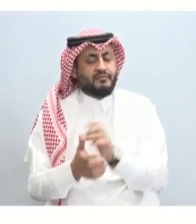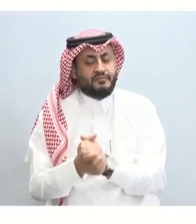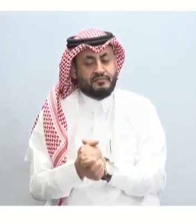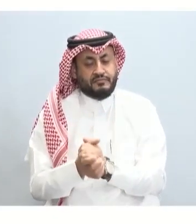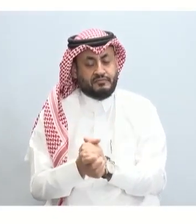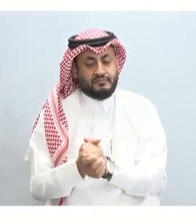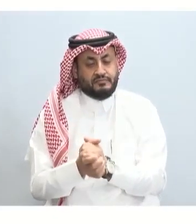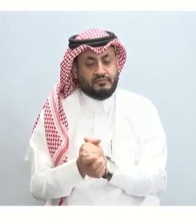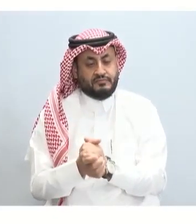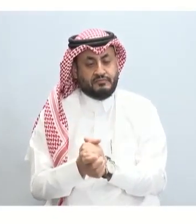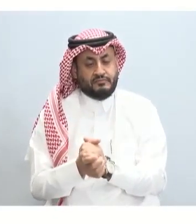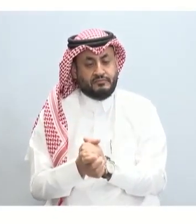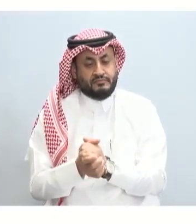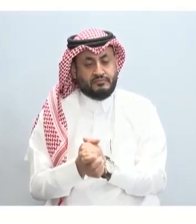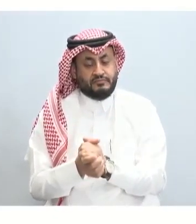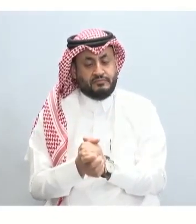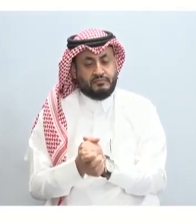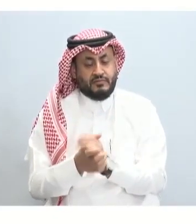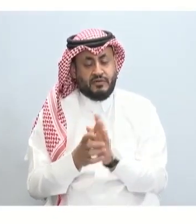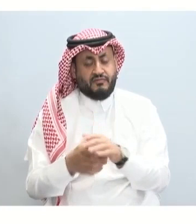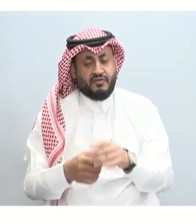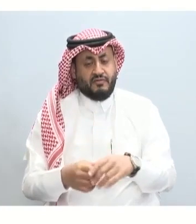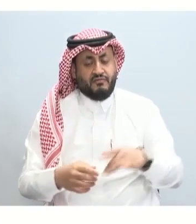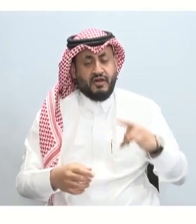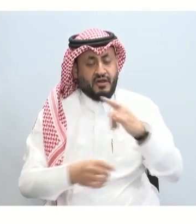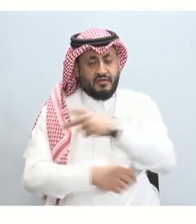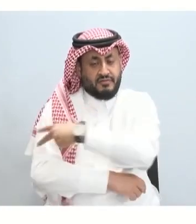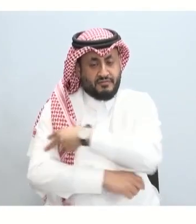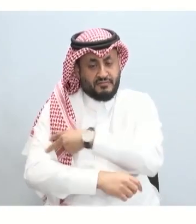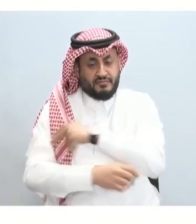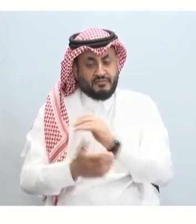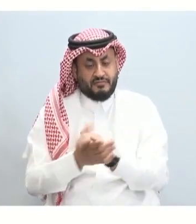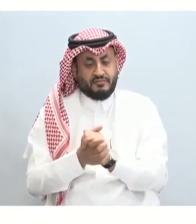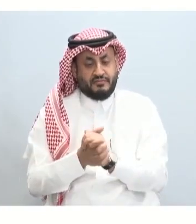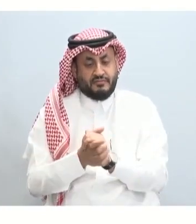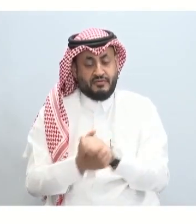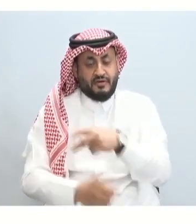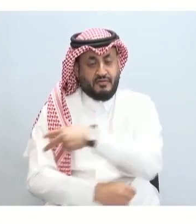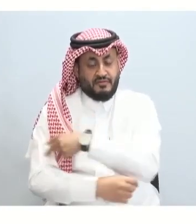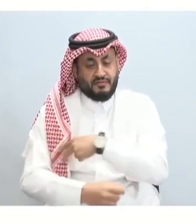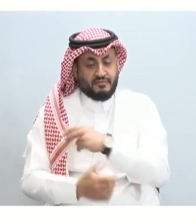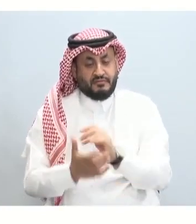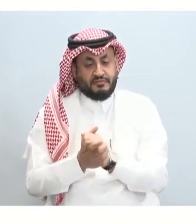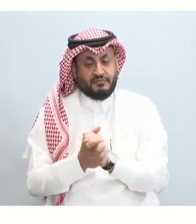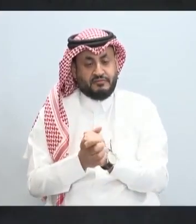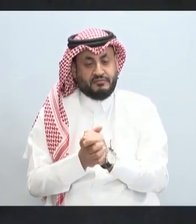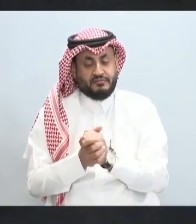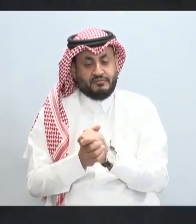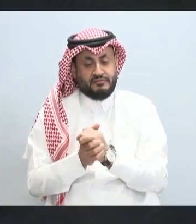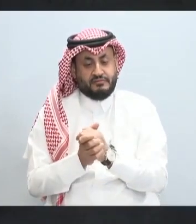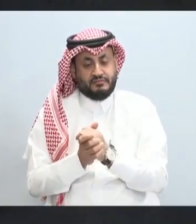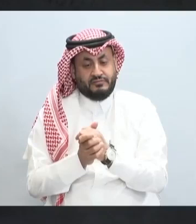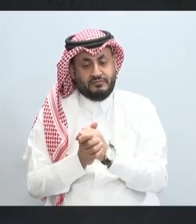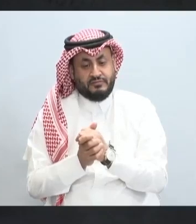want to be a flight attendant and take an order from a partner. So imagine you are